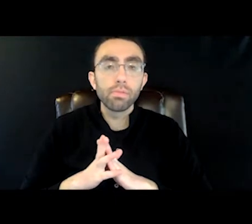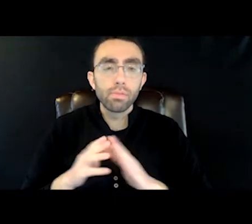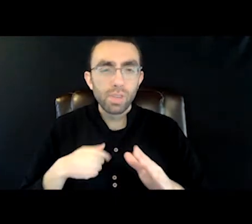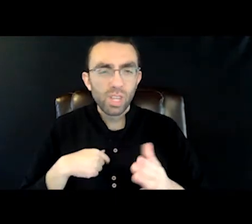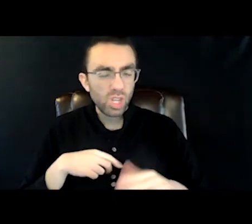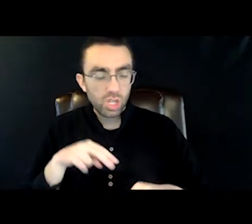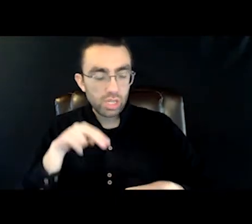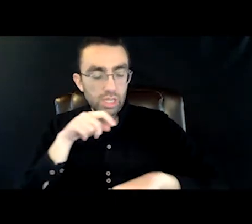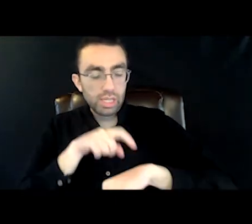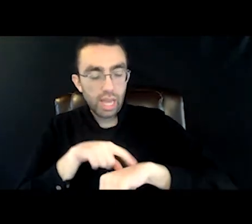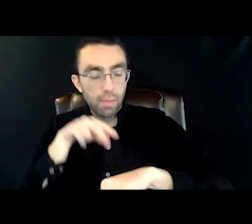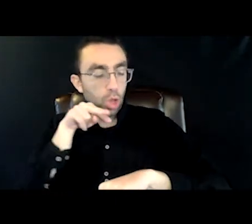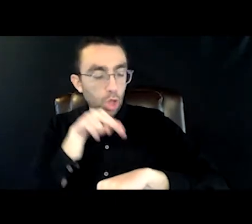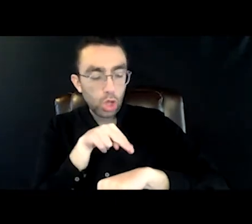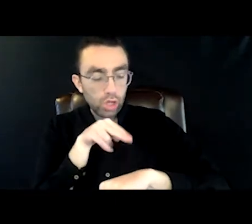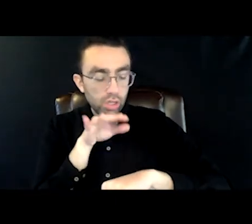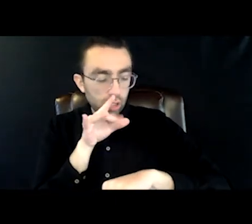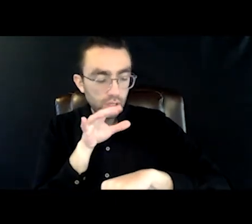looking at the time.